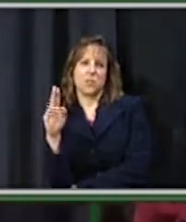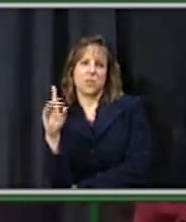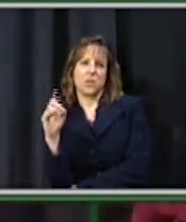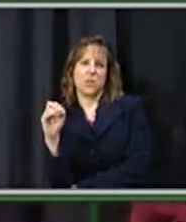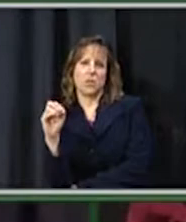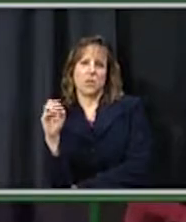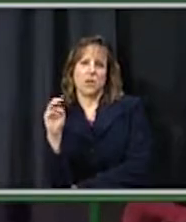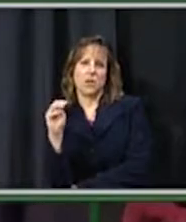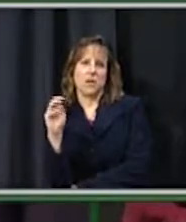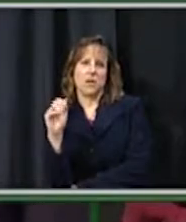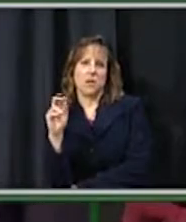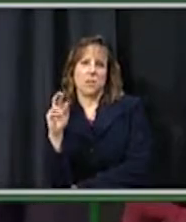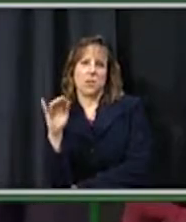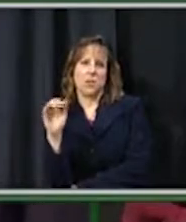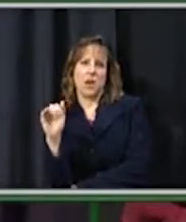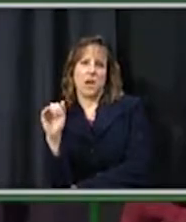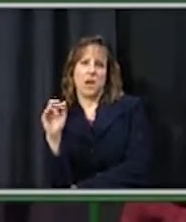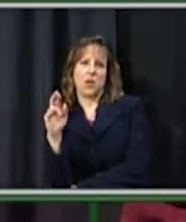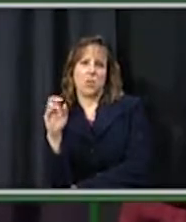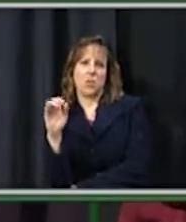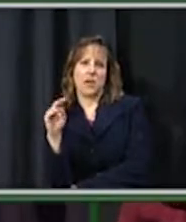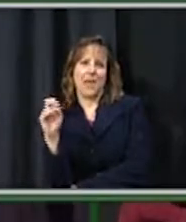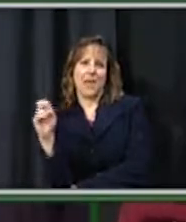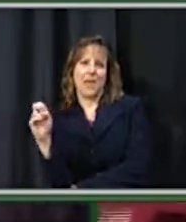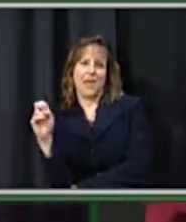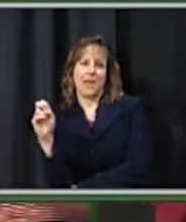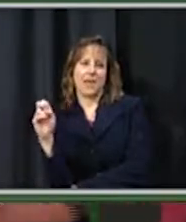Mariah Claire Renee.